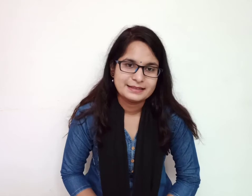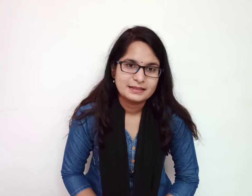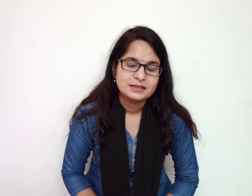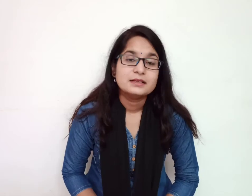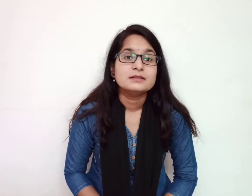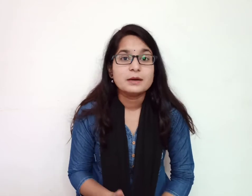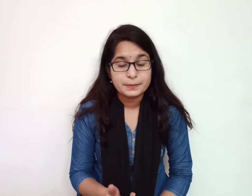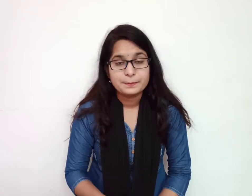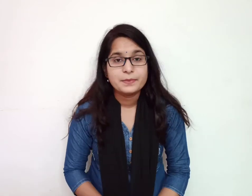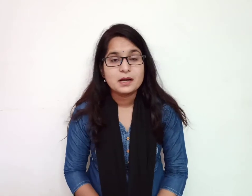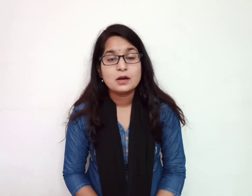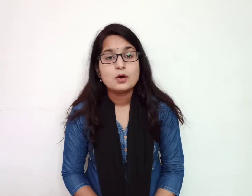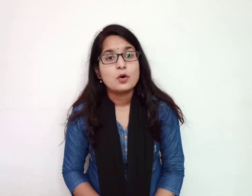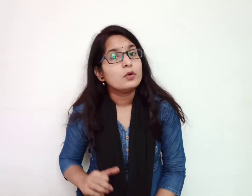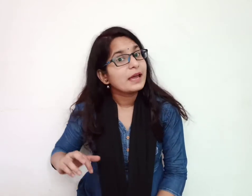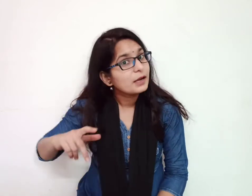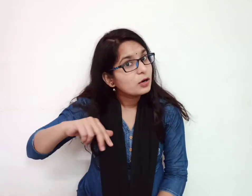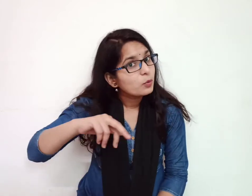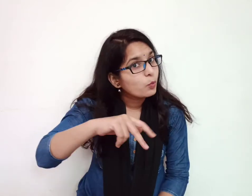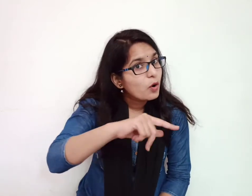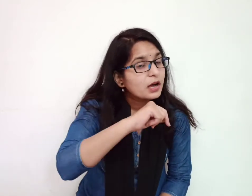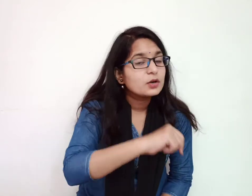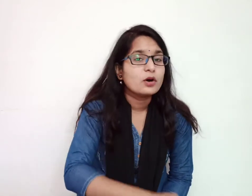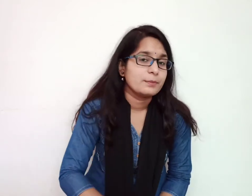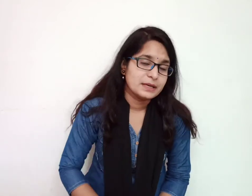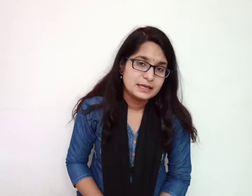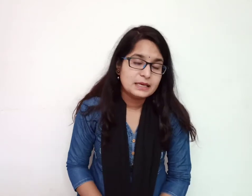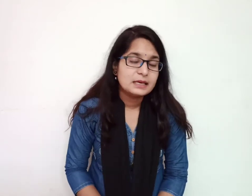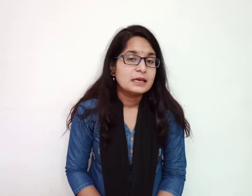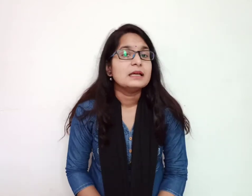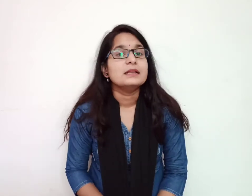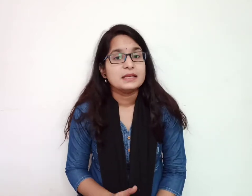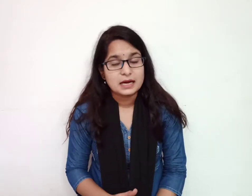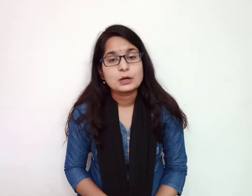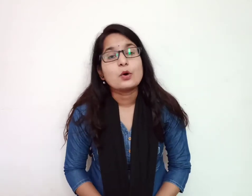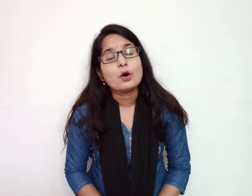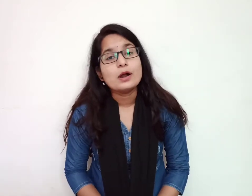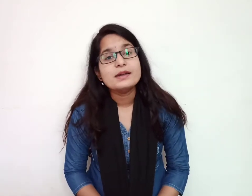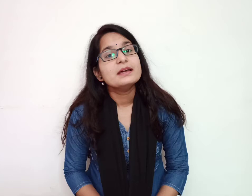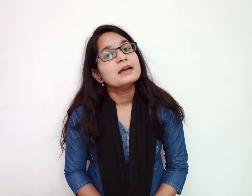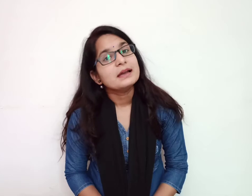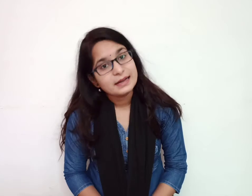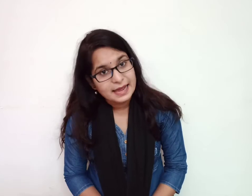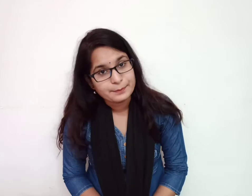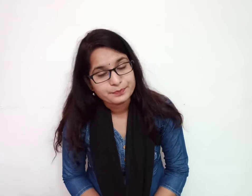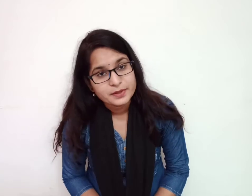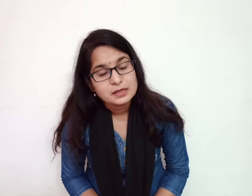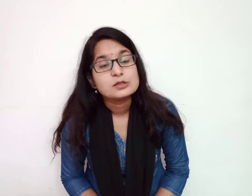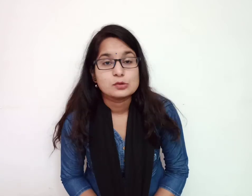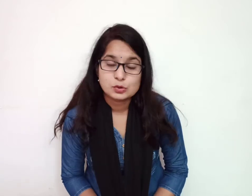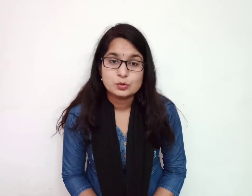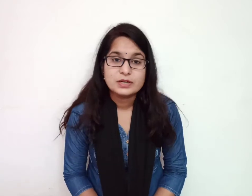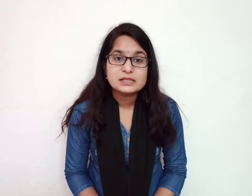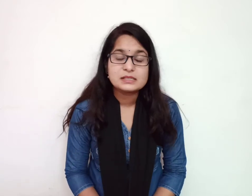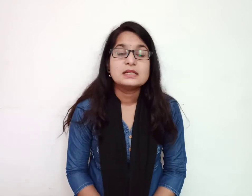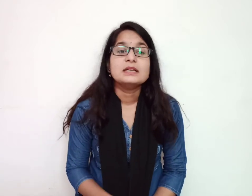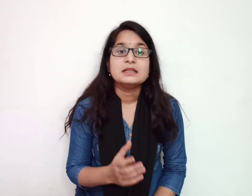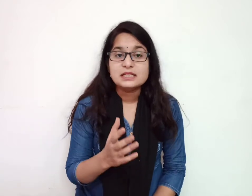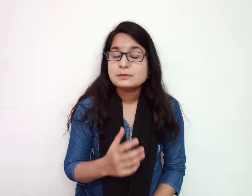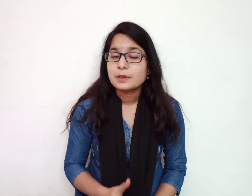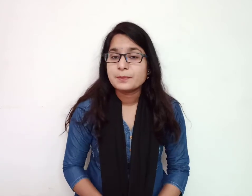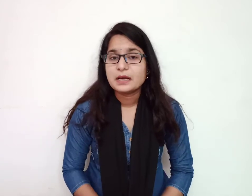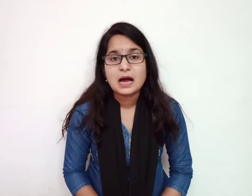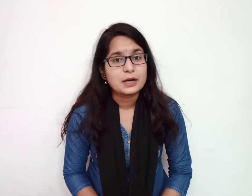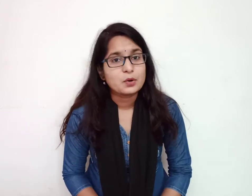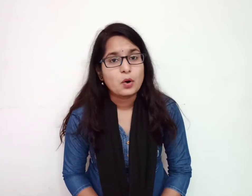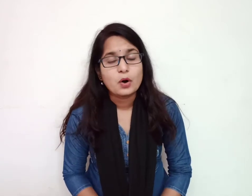blind. The people who cannot walk normally, they are called lame. So students,